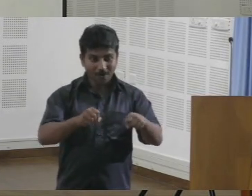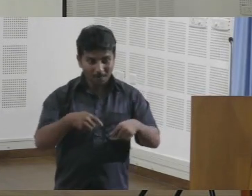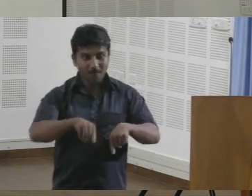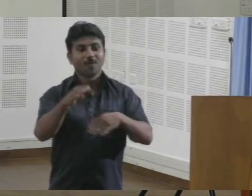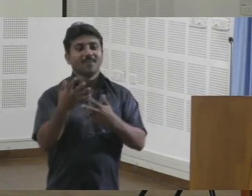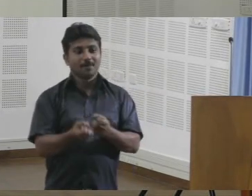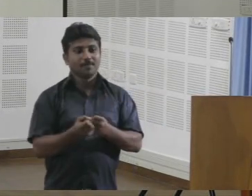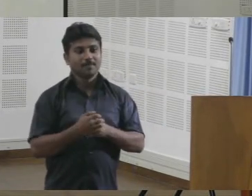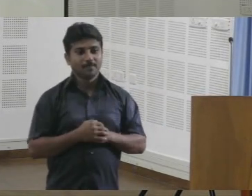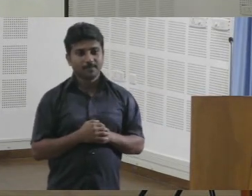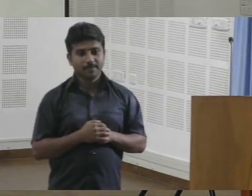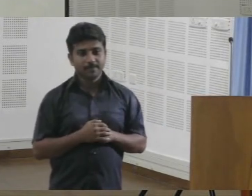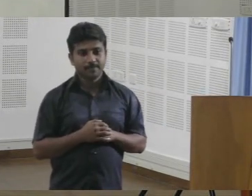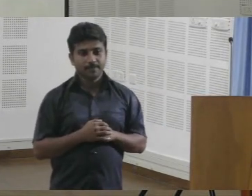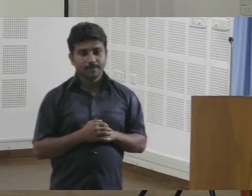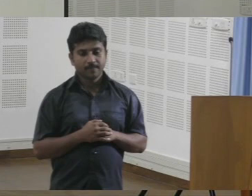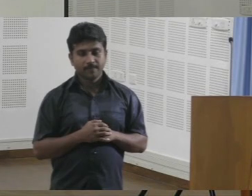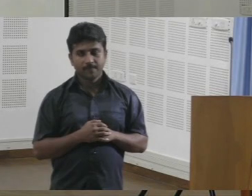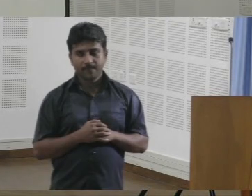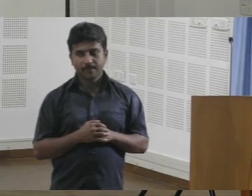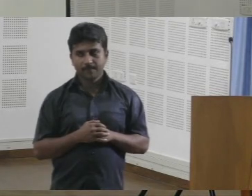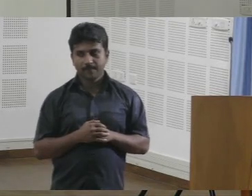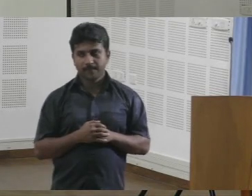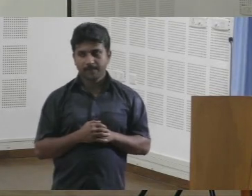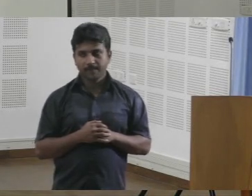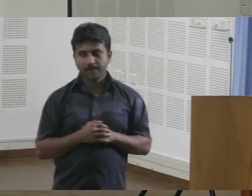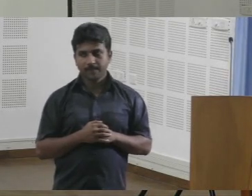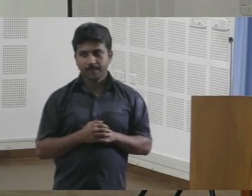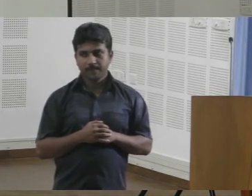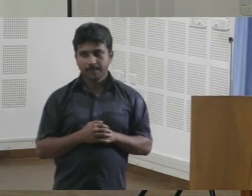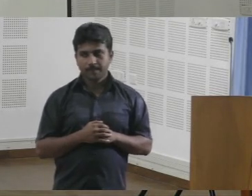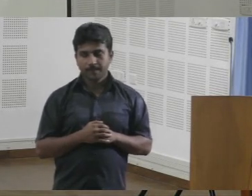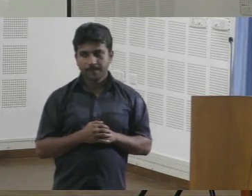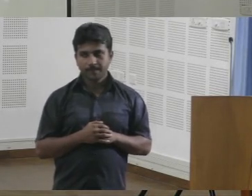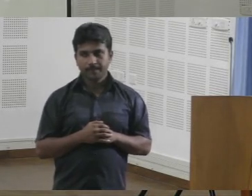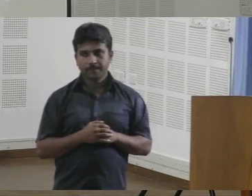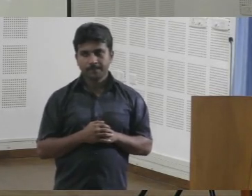I want actions.